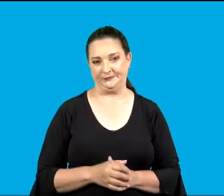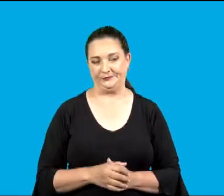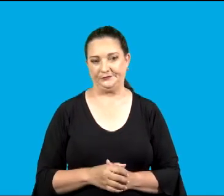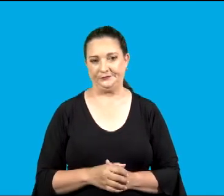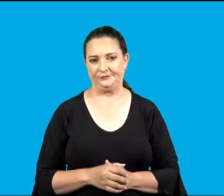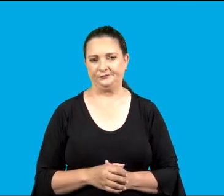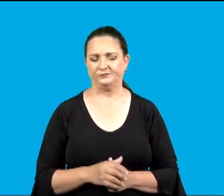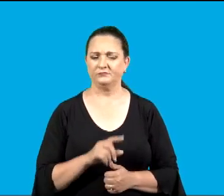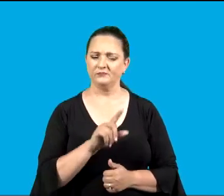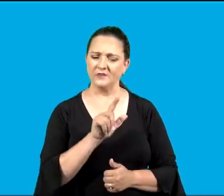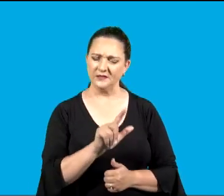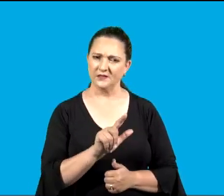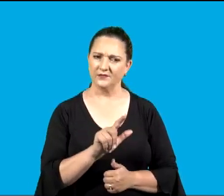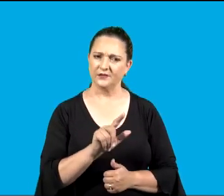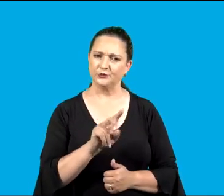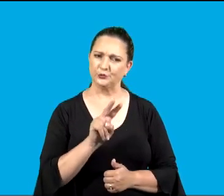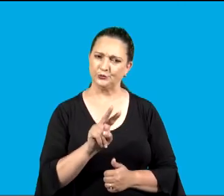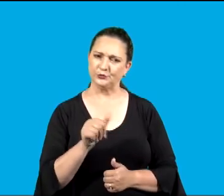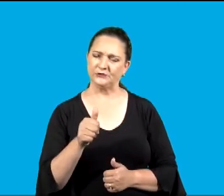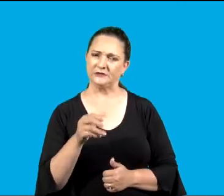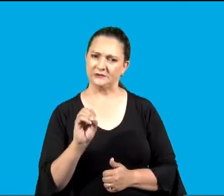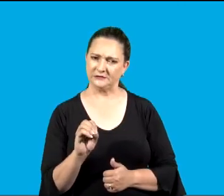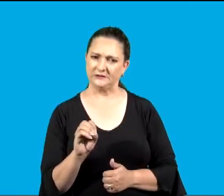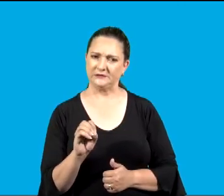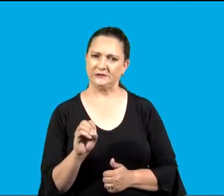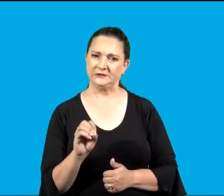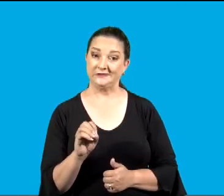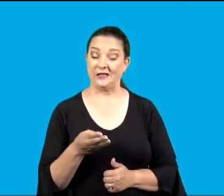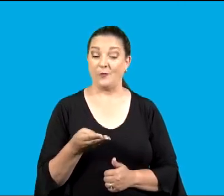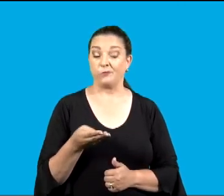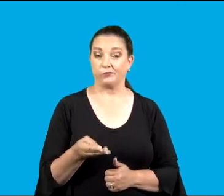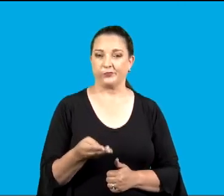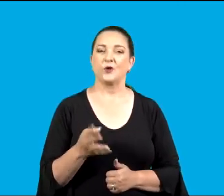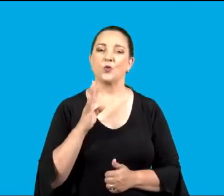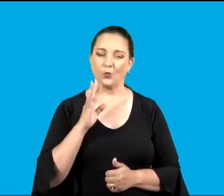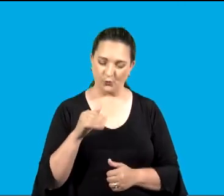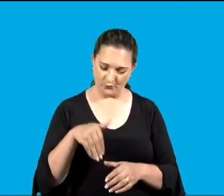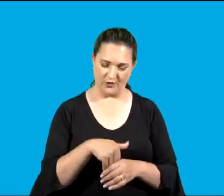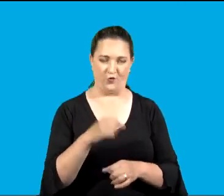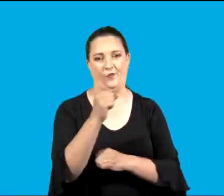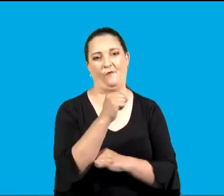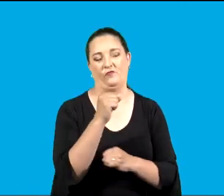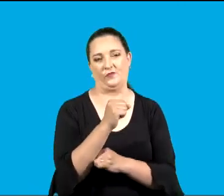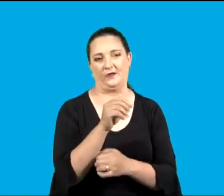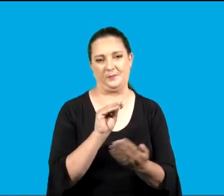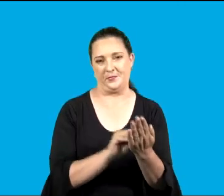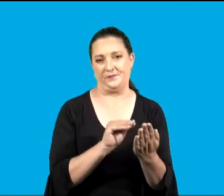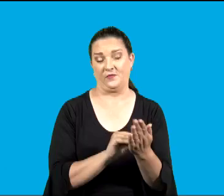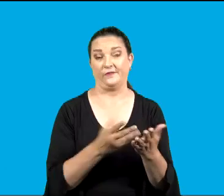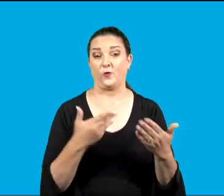7,260. The 7,260 is what will now go onto your office. We're